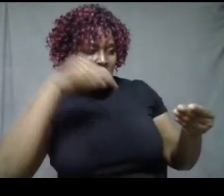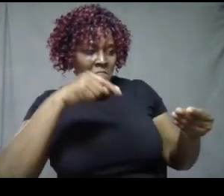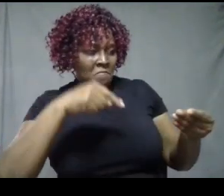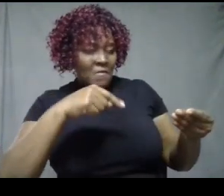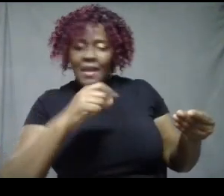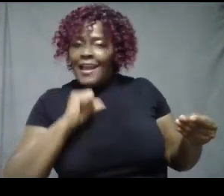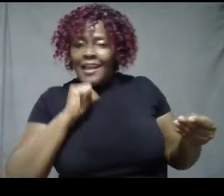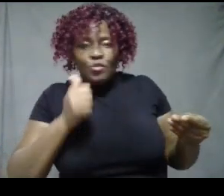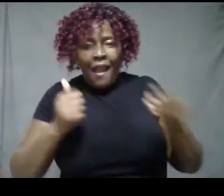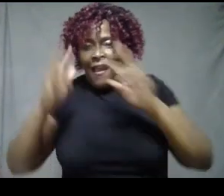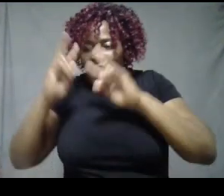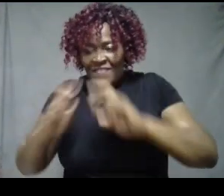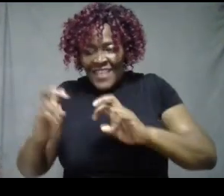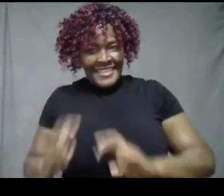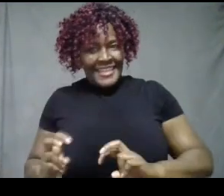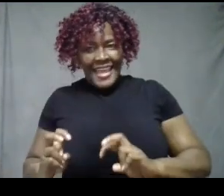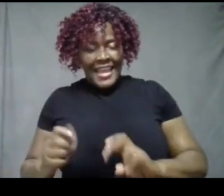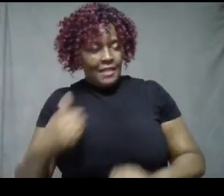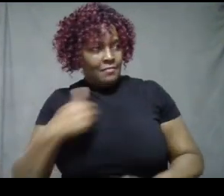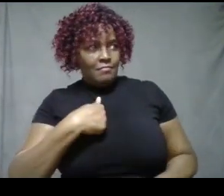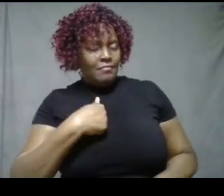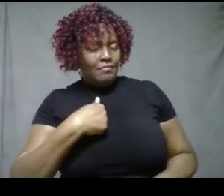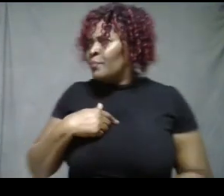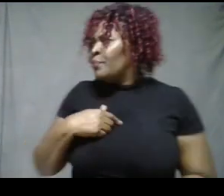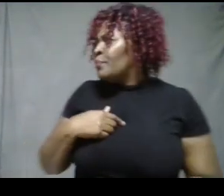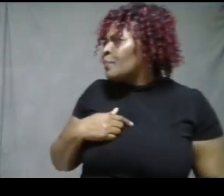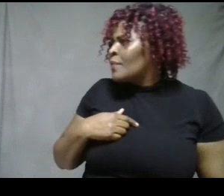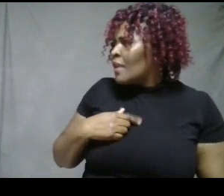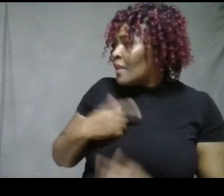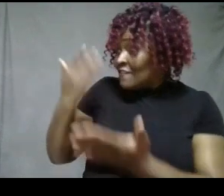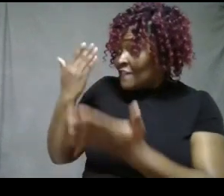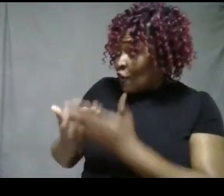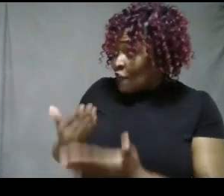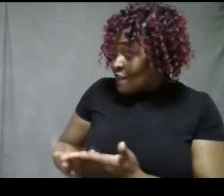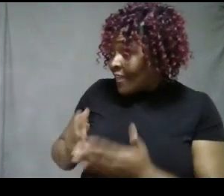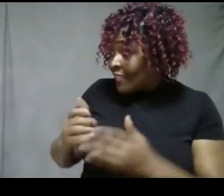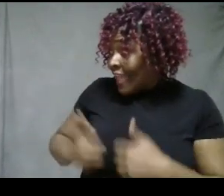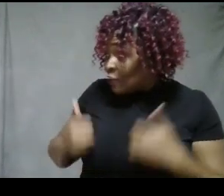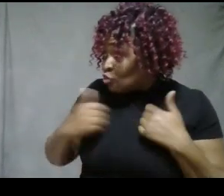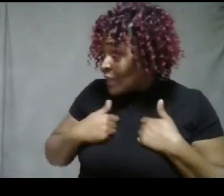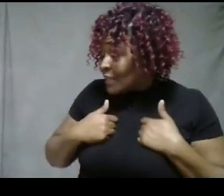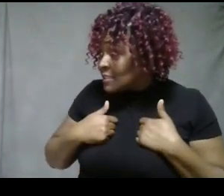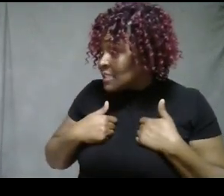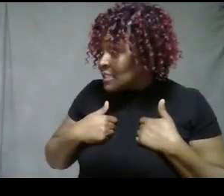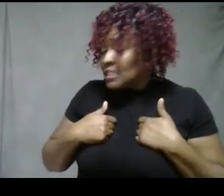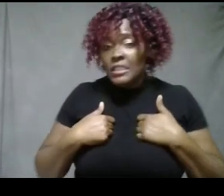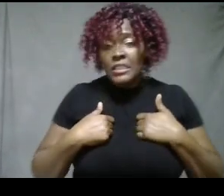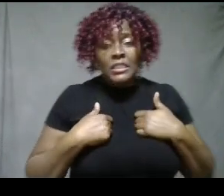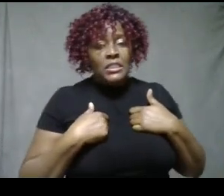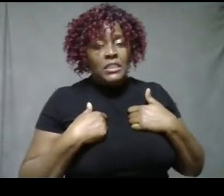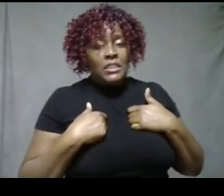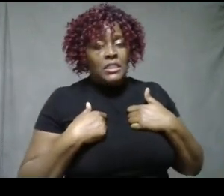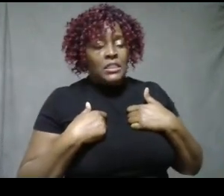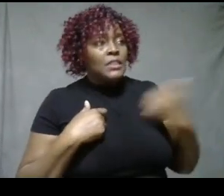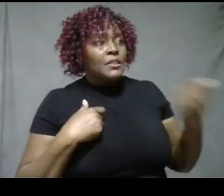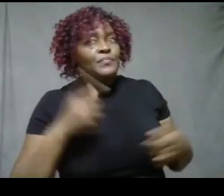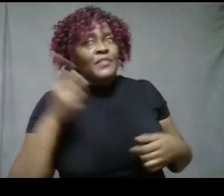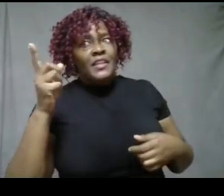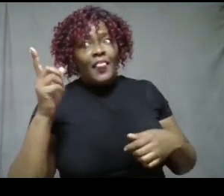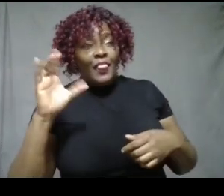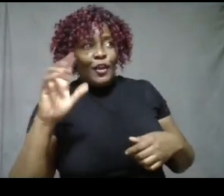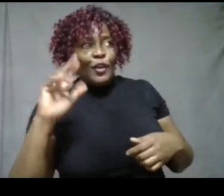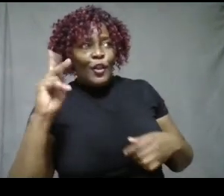investigations. Okay, the clerk. Who does the verification of the addresses? She can explain what she does, but